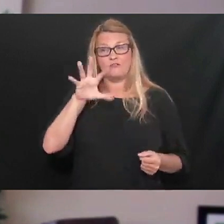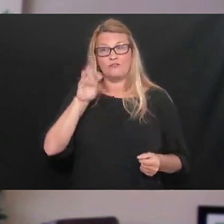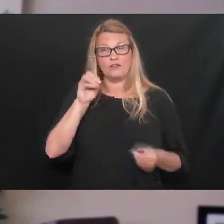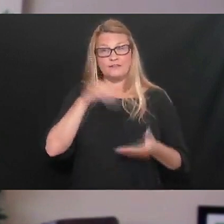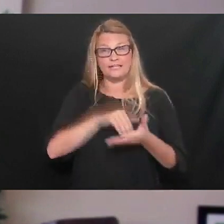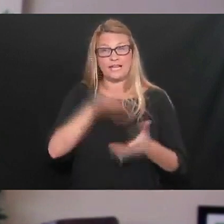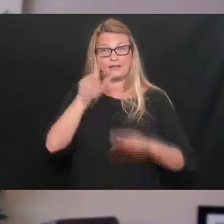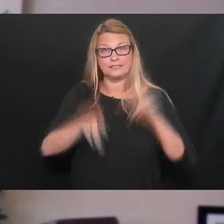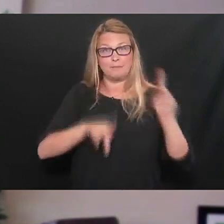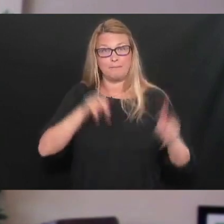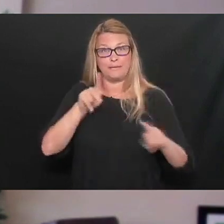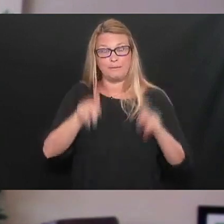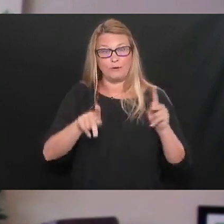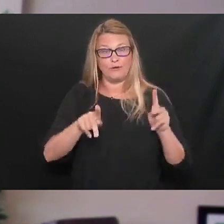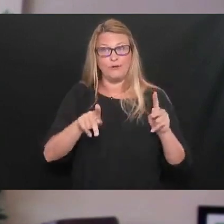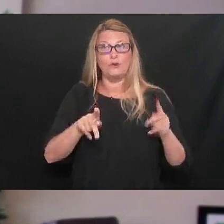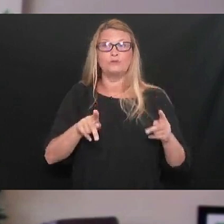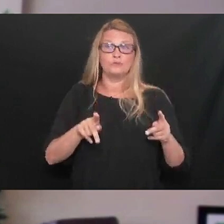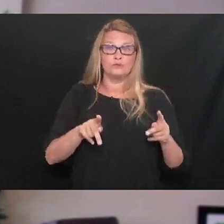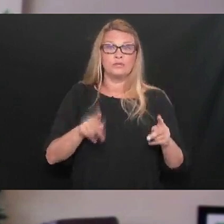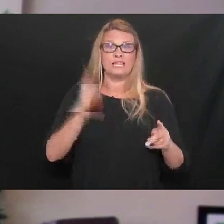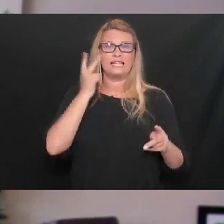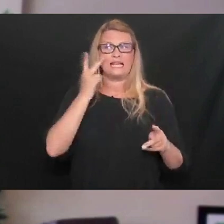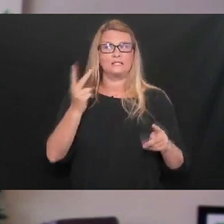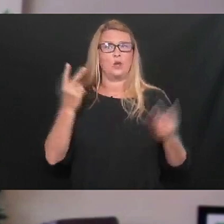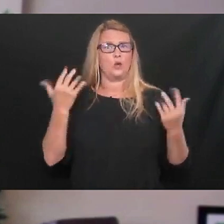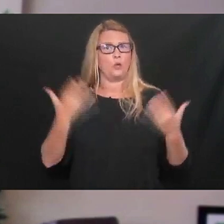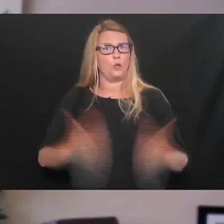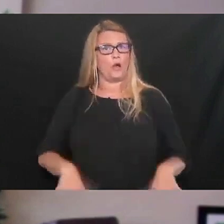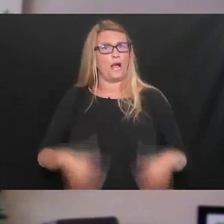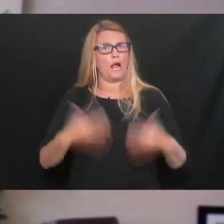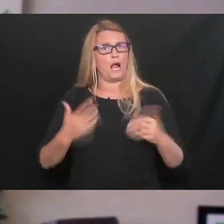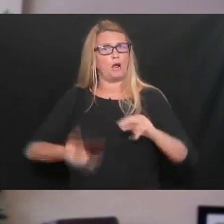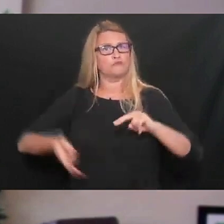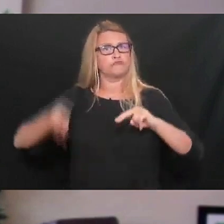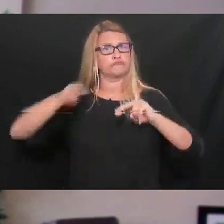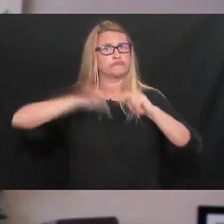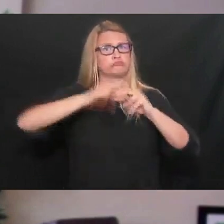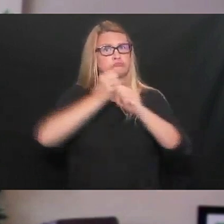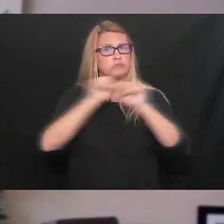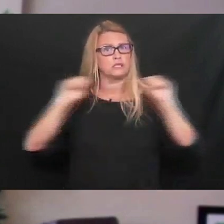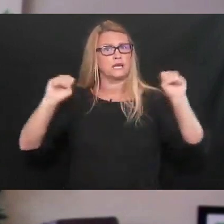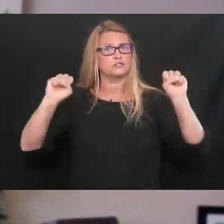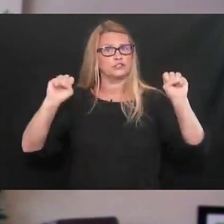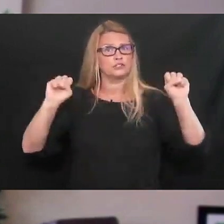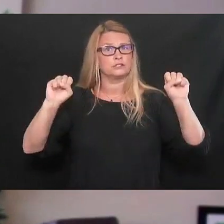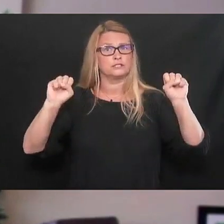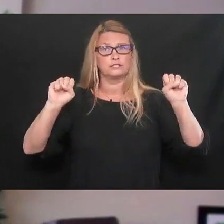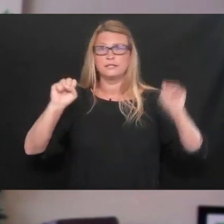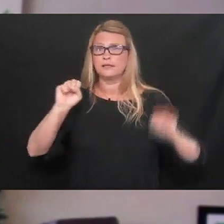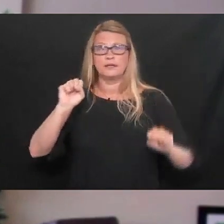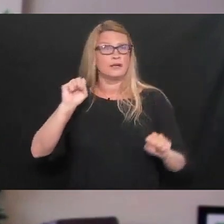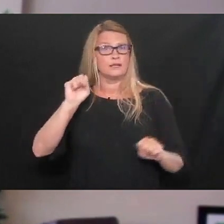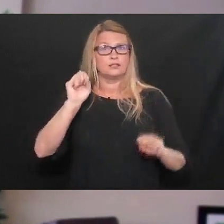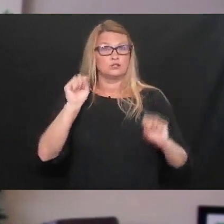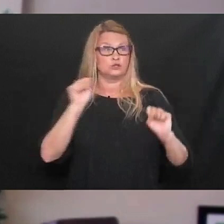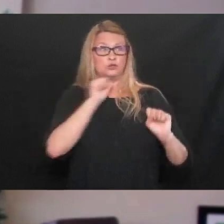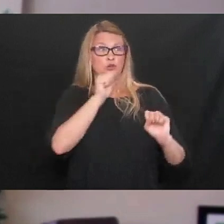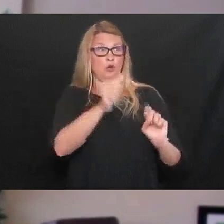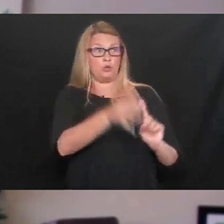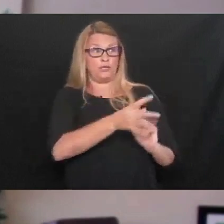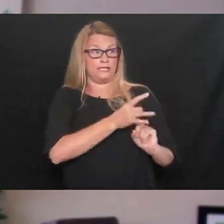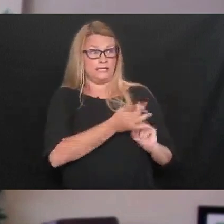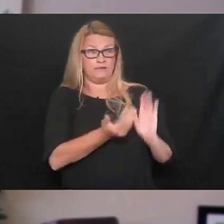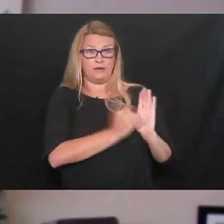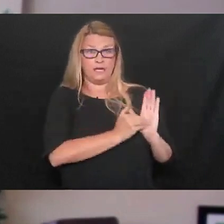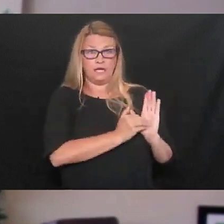people when they looked at it, they saw a remarkable protection against getting not only reinfected at all, but